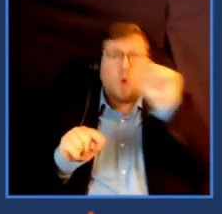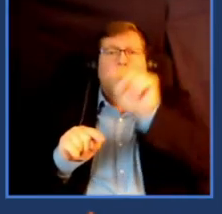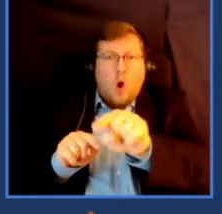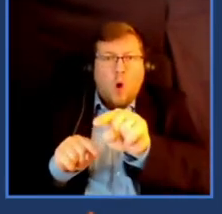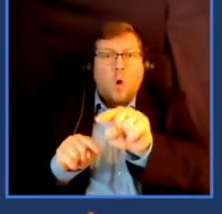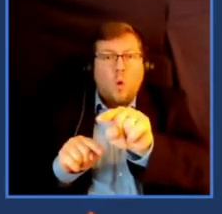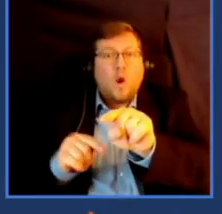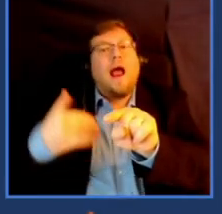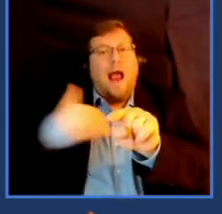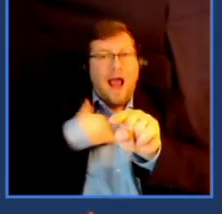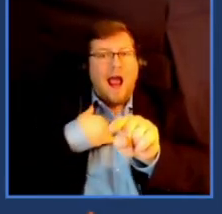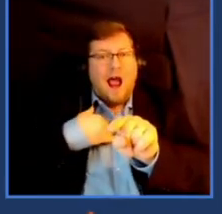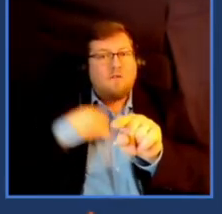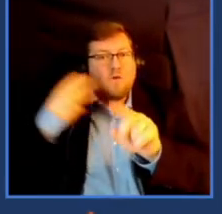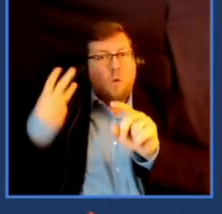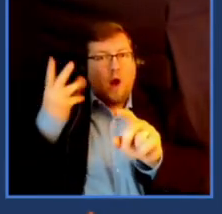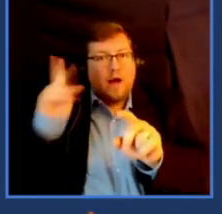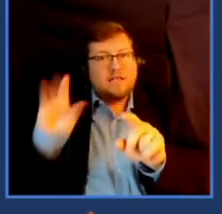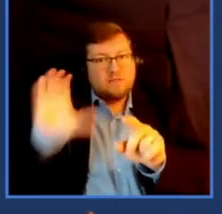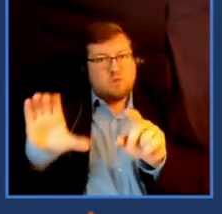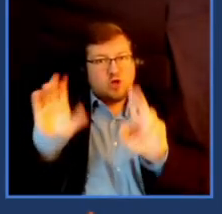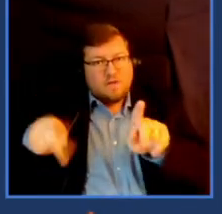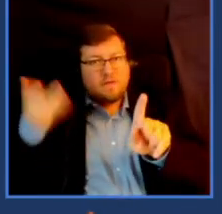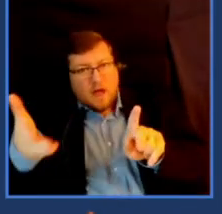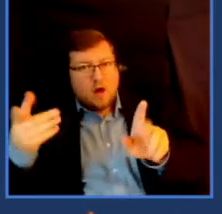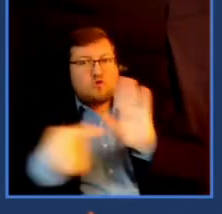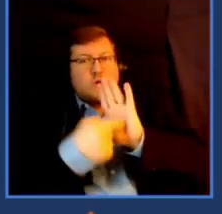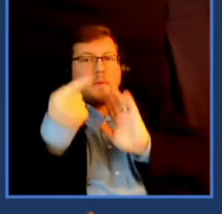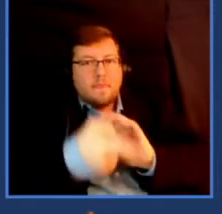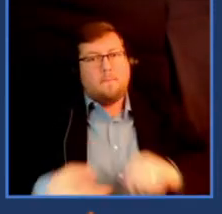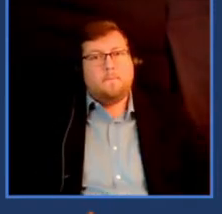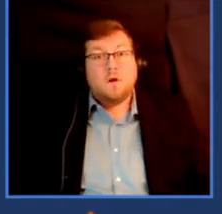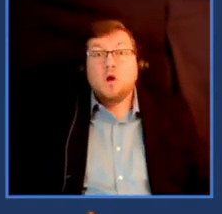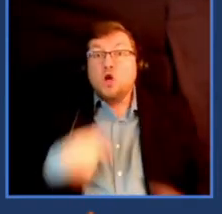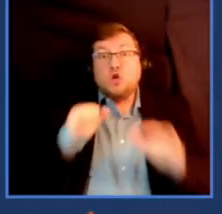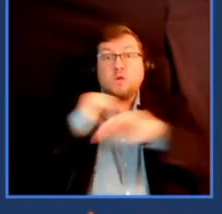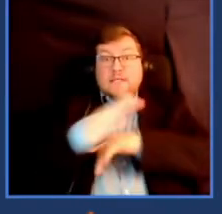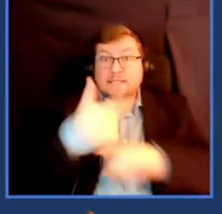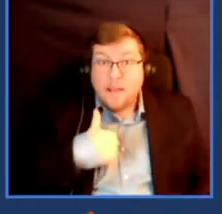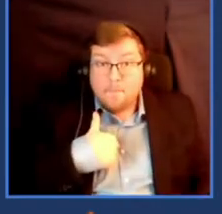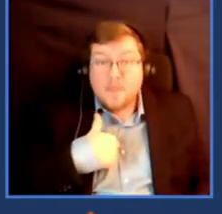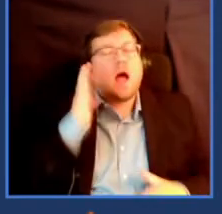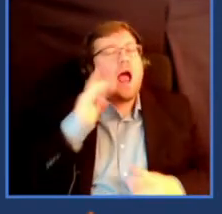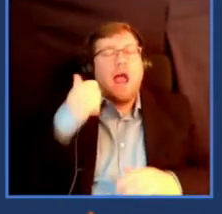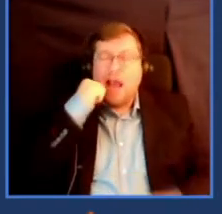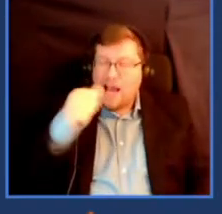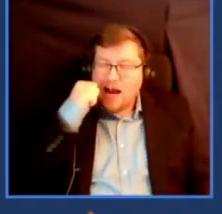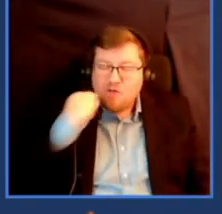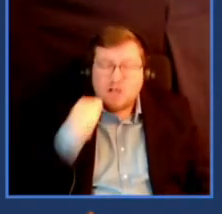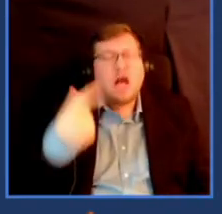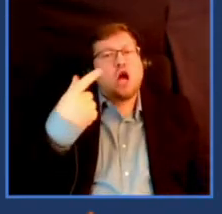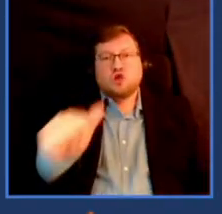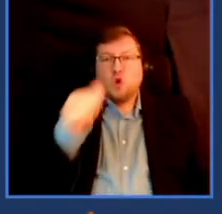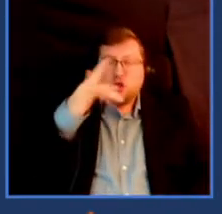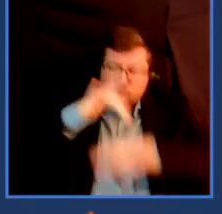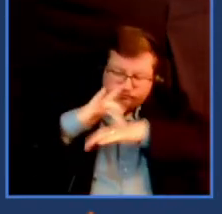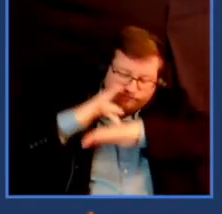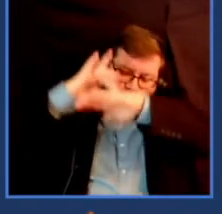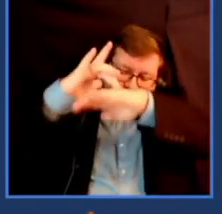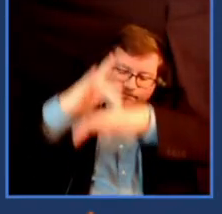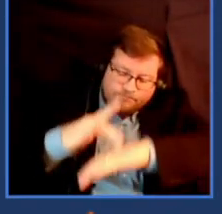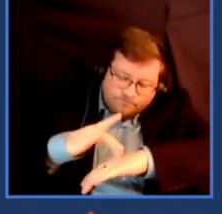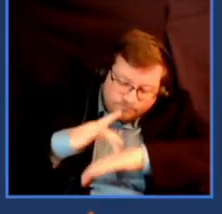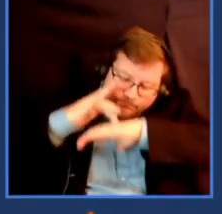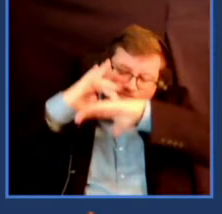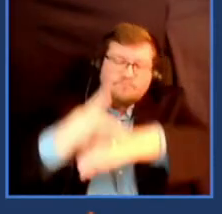representation in Washington. And if you send me to the Senate, every single day I'll have Georgia on my mind. I won't be thinking